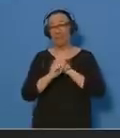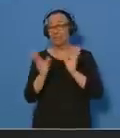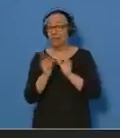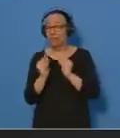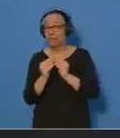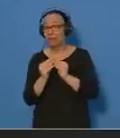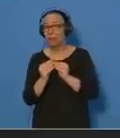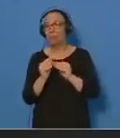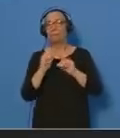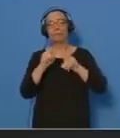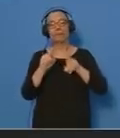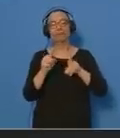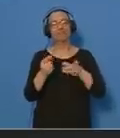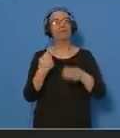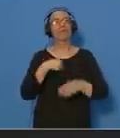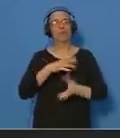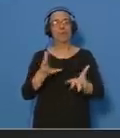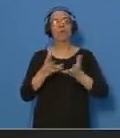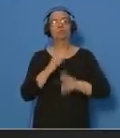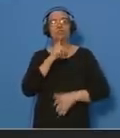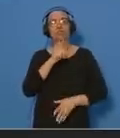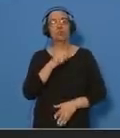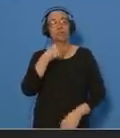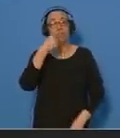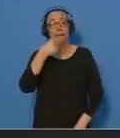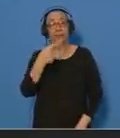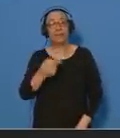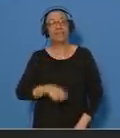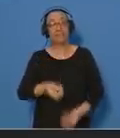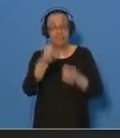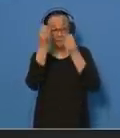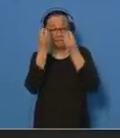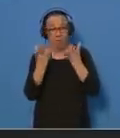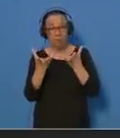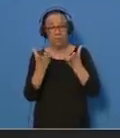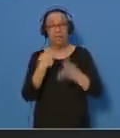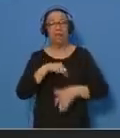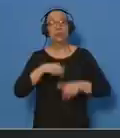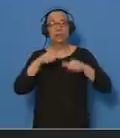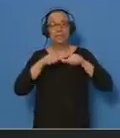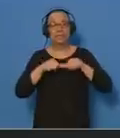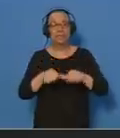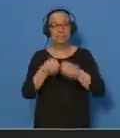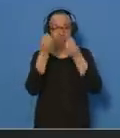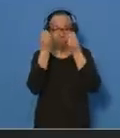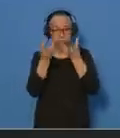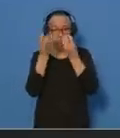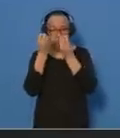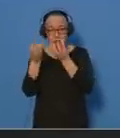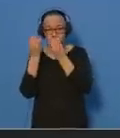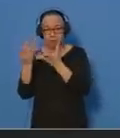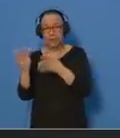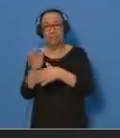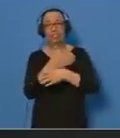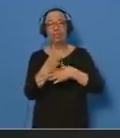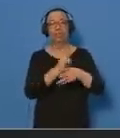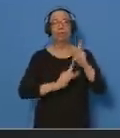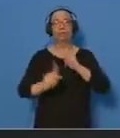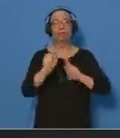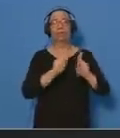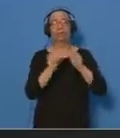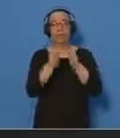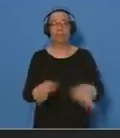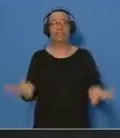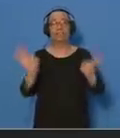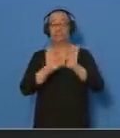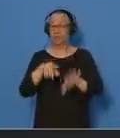are that what we want to do is make sure the public is as informed as possible, and we continue to get that information and share it with persons. But it's important